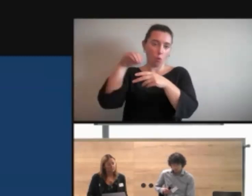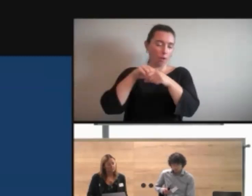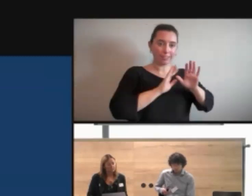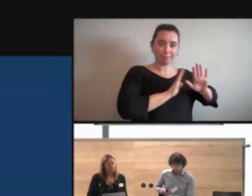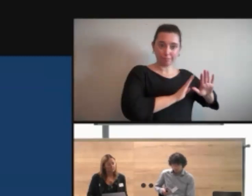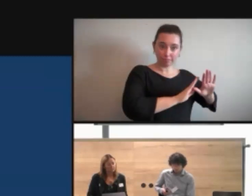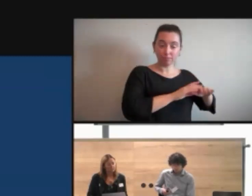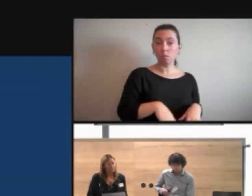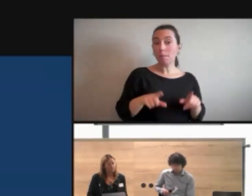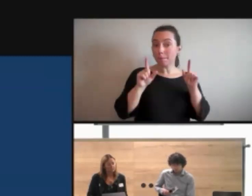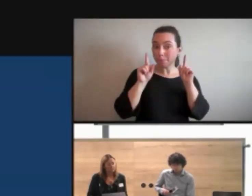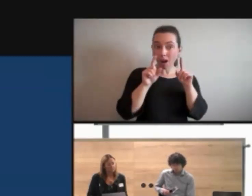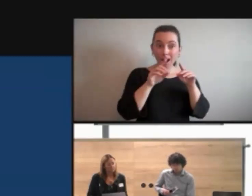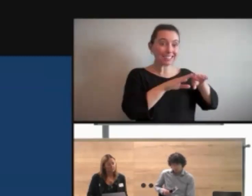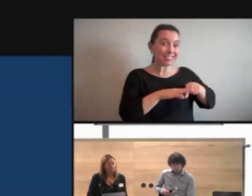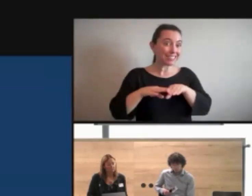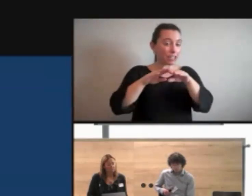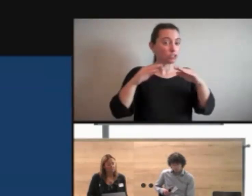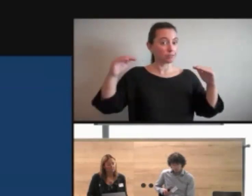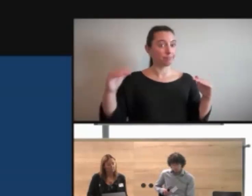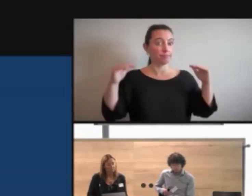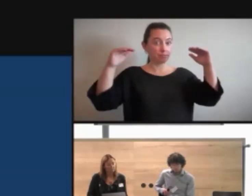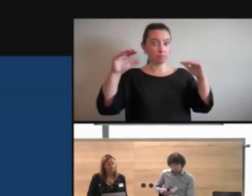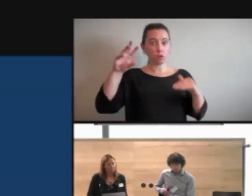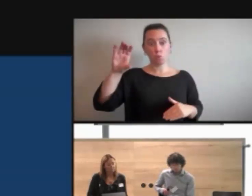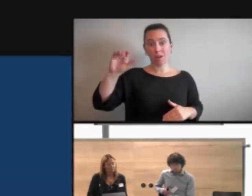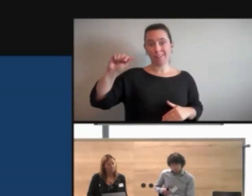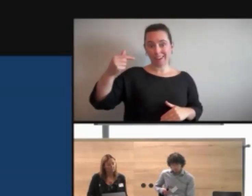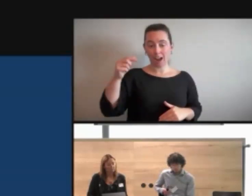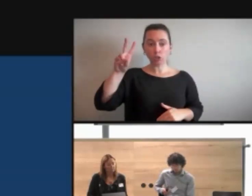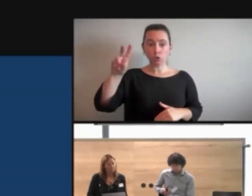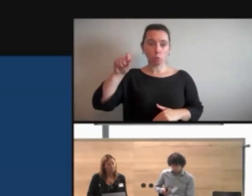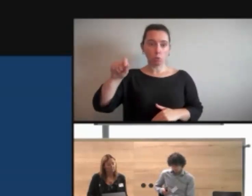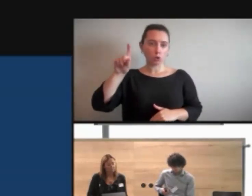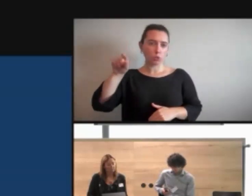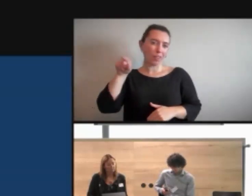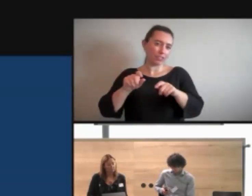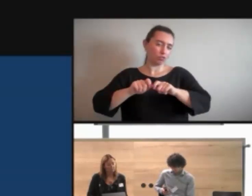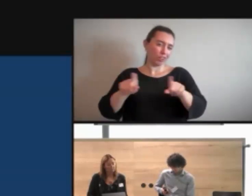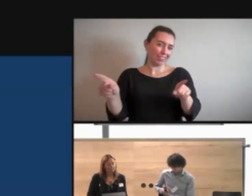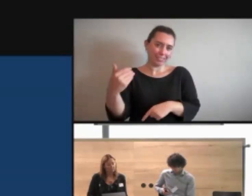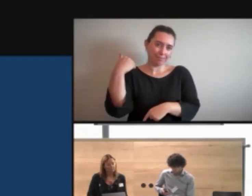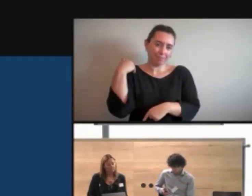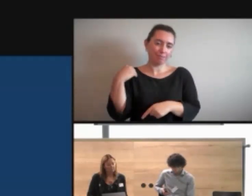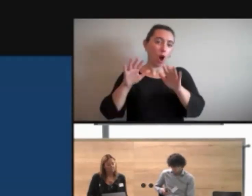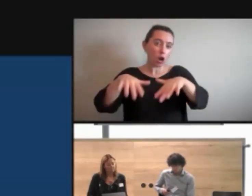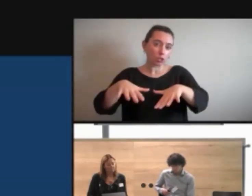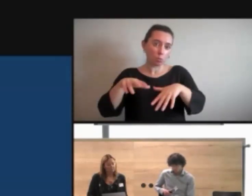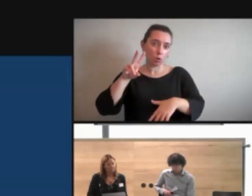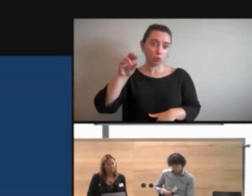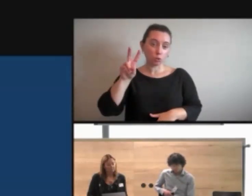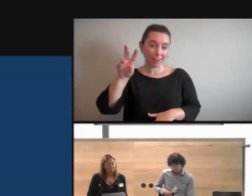updated for WCAG 2.2, the newer version that was released last October, it's going to need to cover success